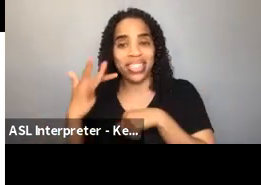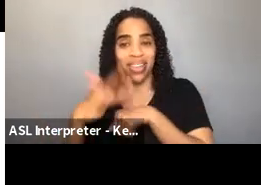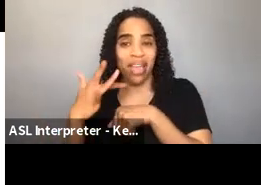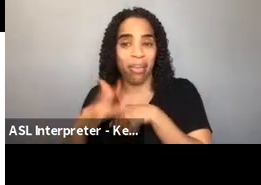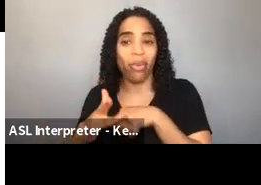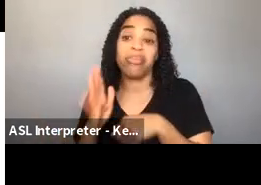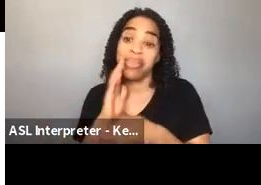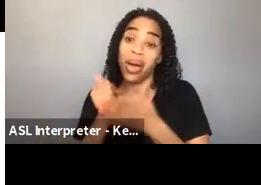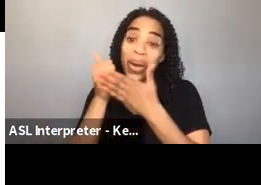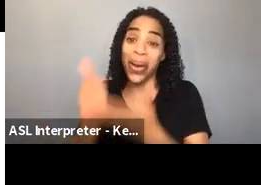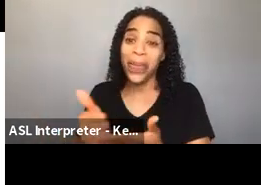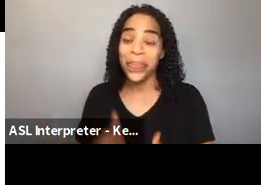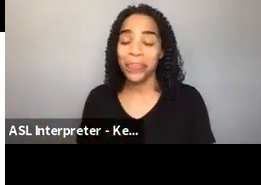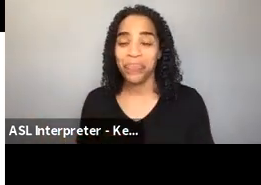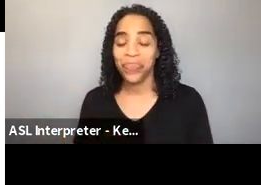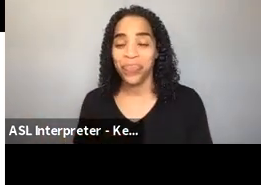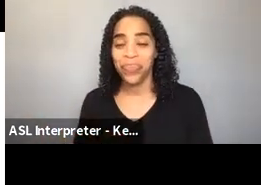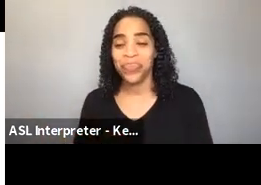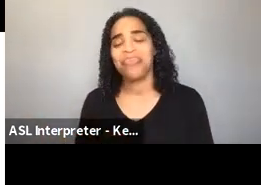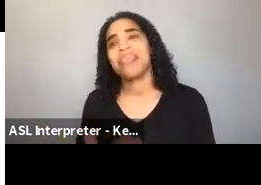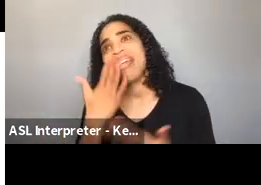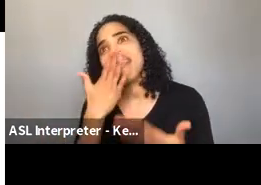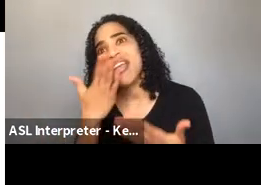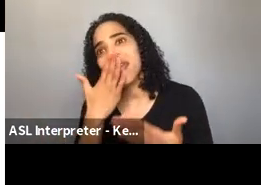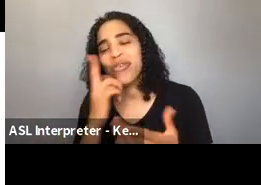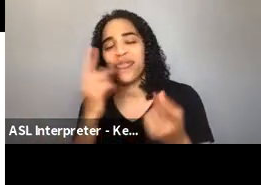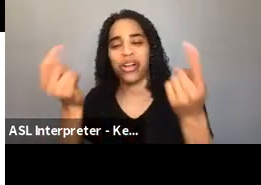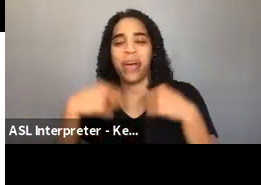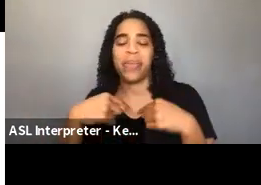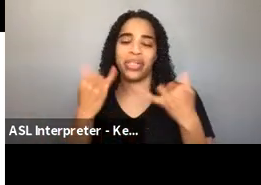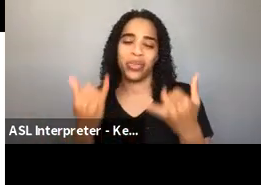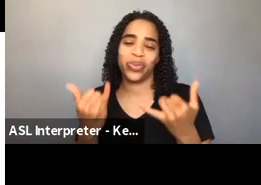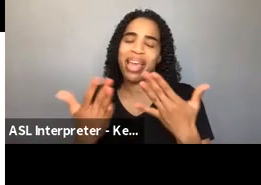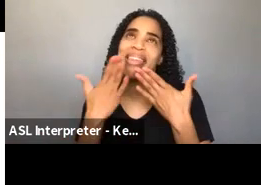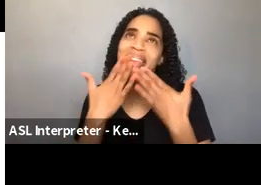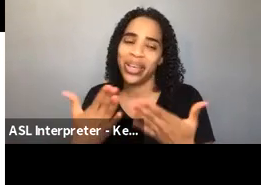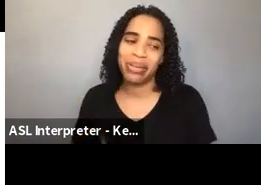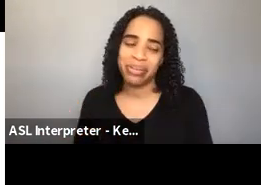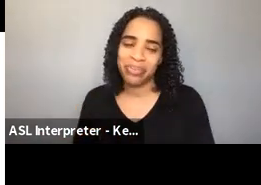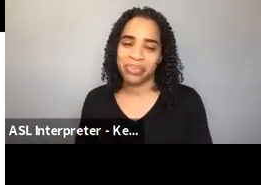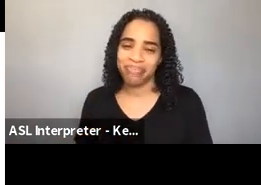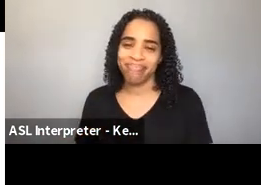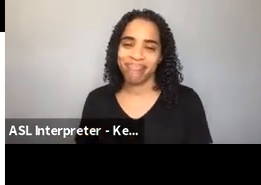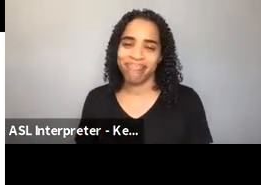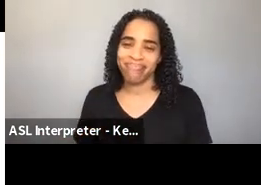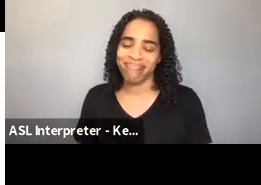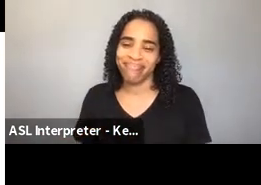really help. So I want to thank all of you so much for doing this.